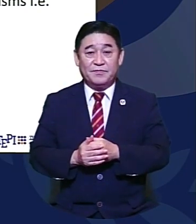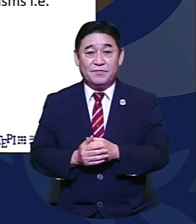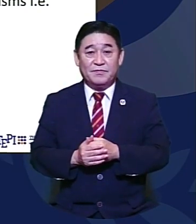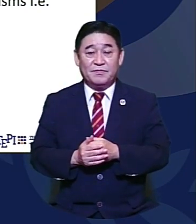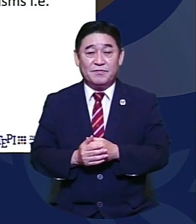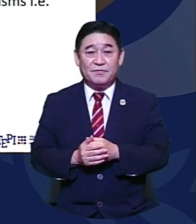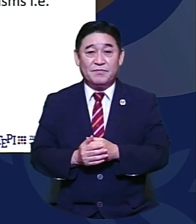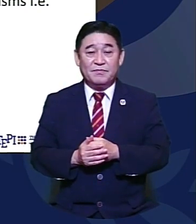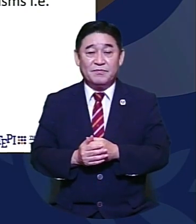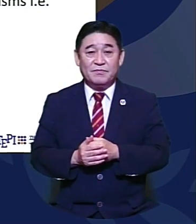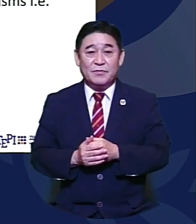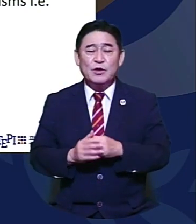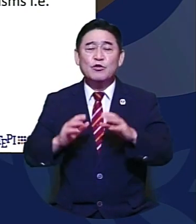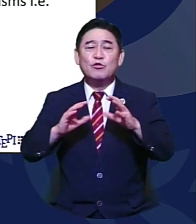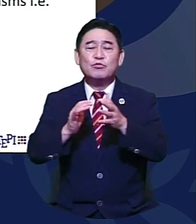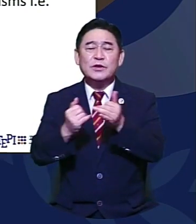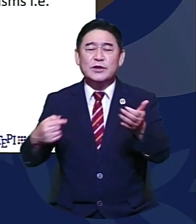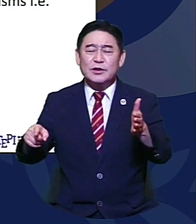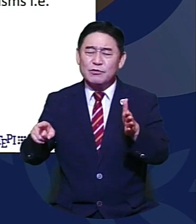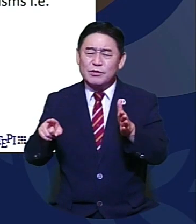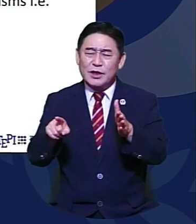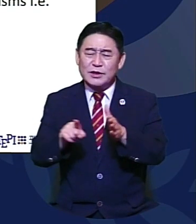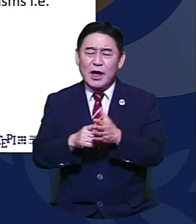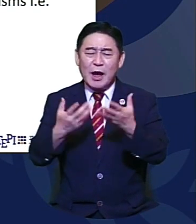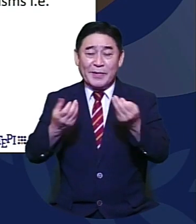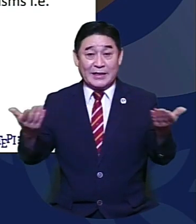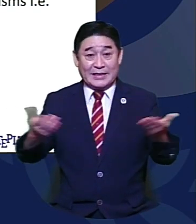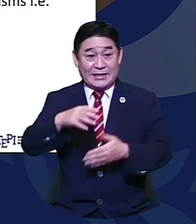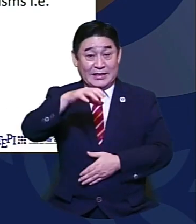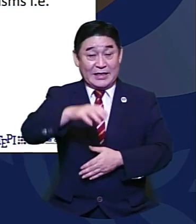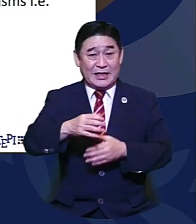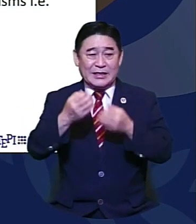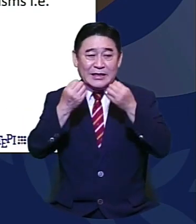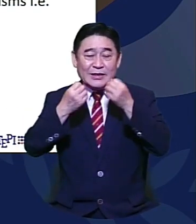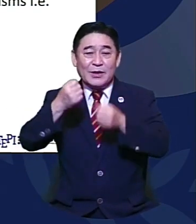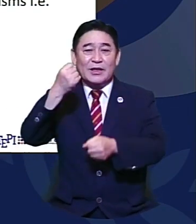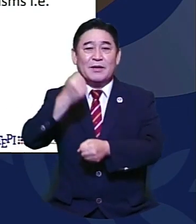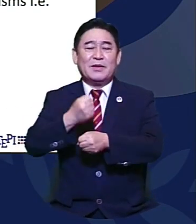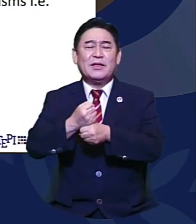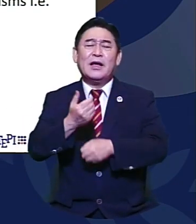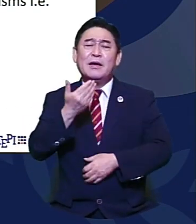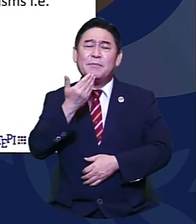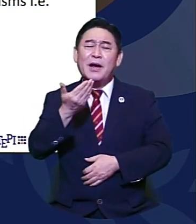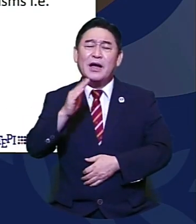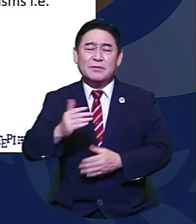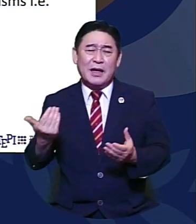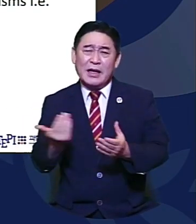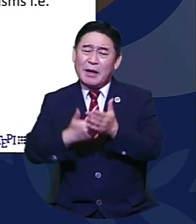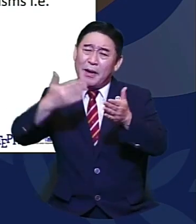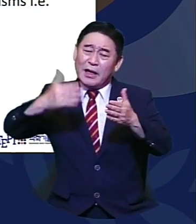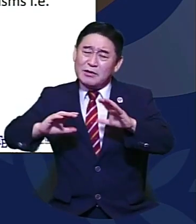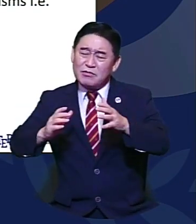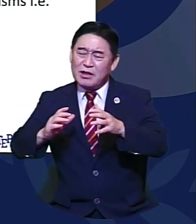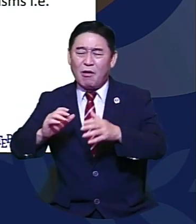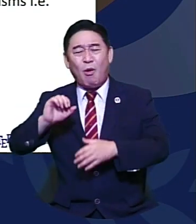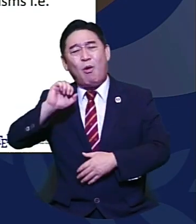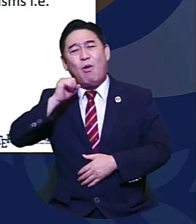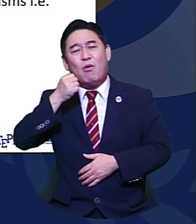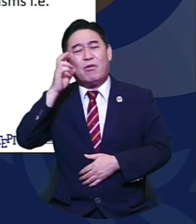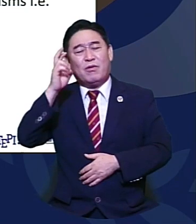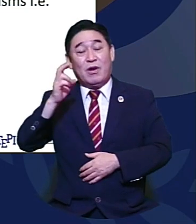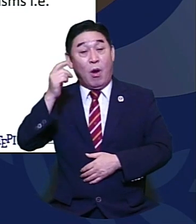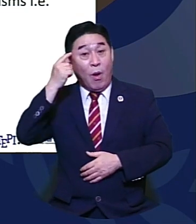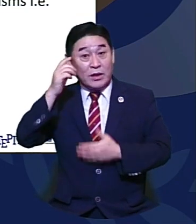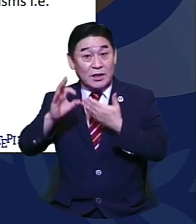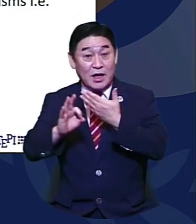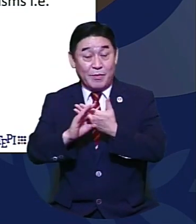to our people. But in many developing countries, it's not easy. because they do not have that kind of a